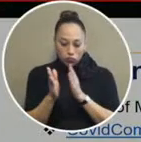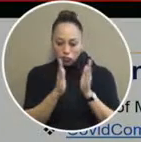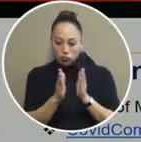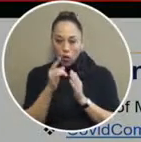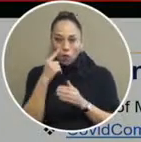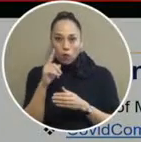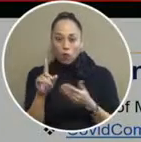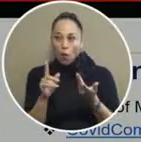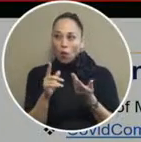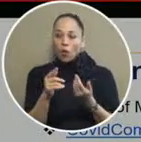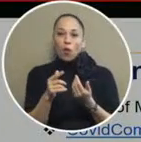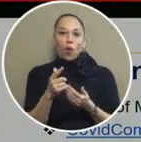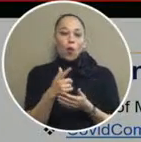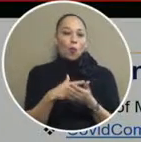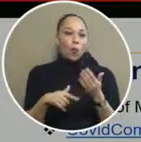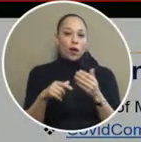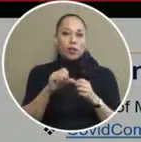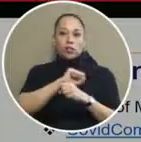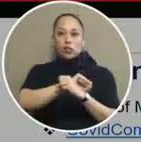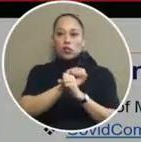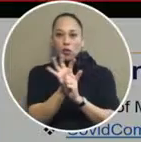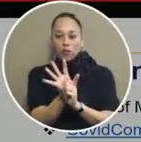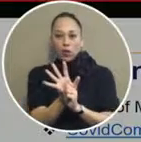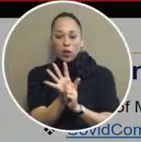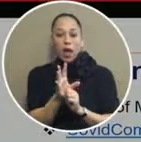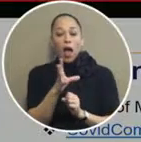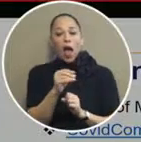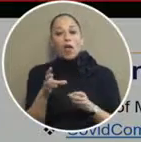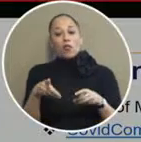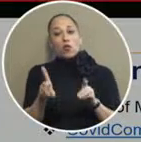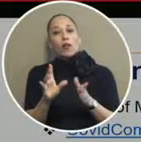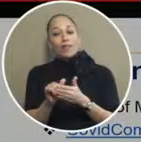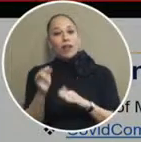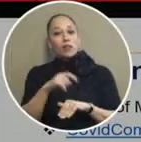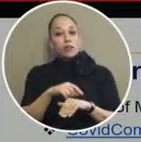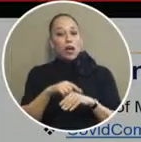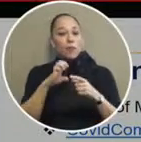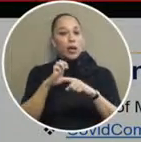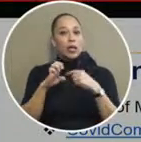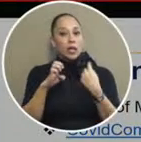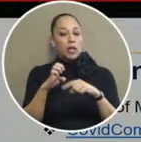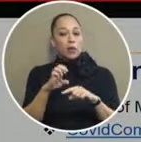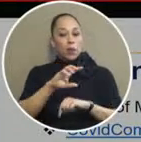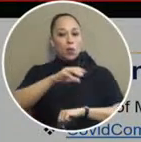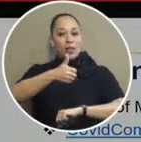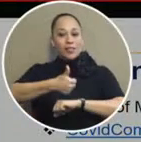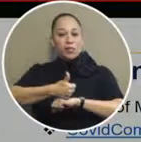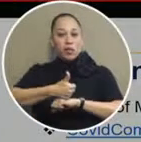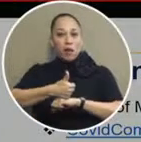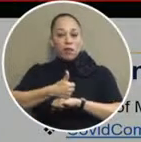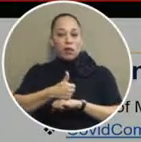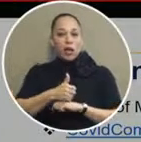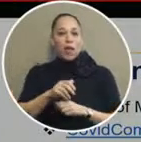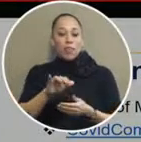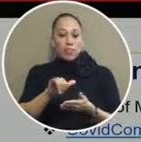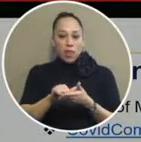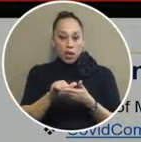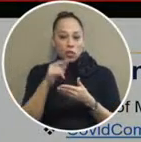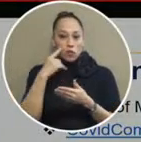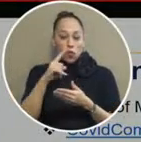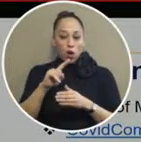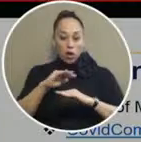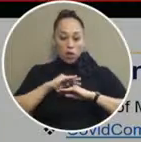the onset of the coronavirus. And during that time, an email was established that was named